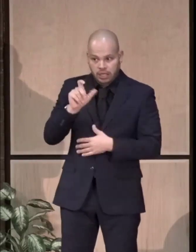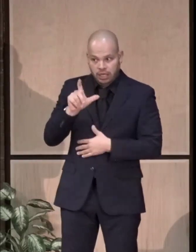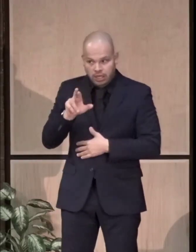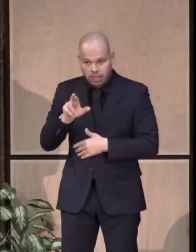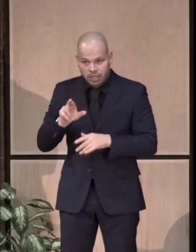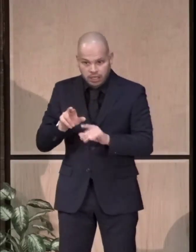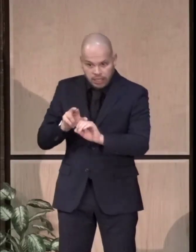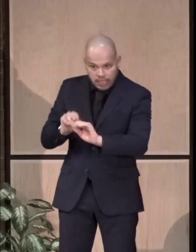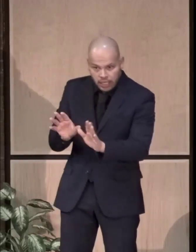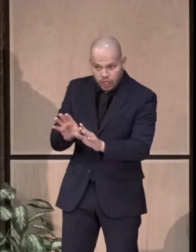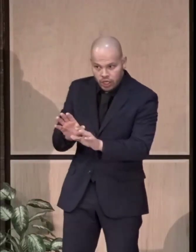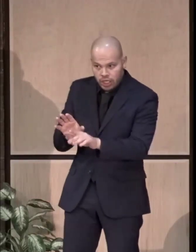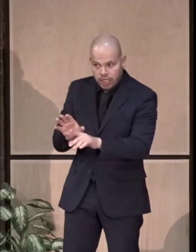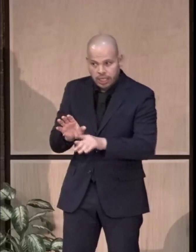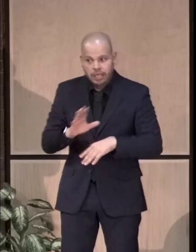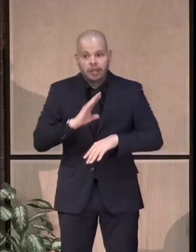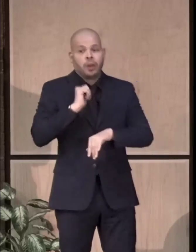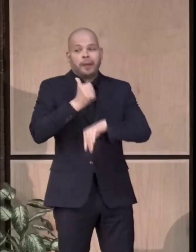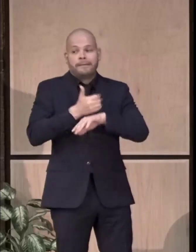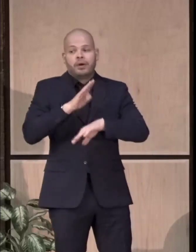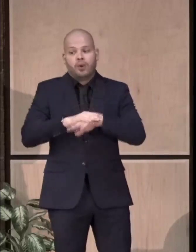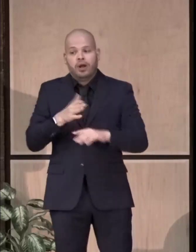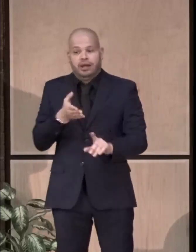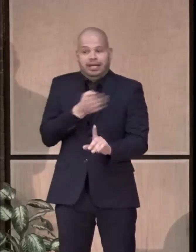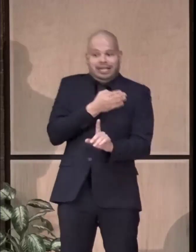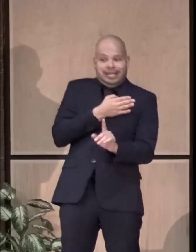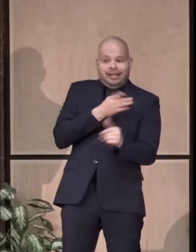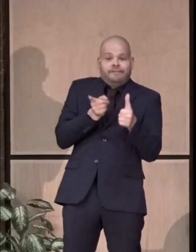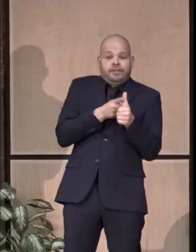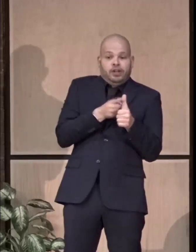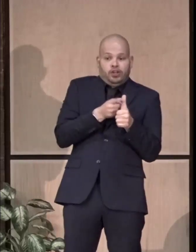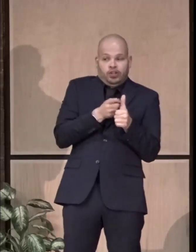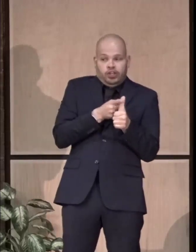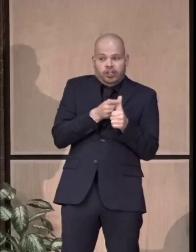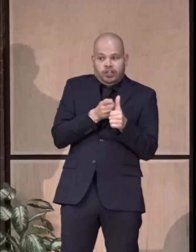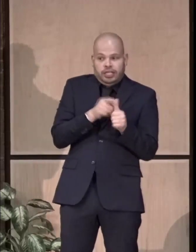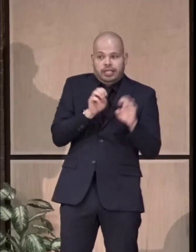This is based off of his initial evaluation at Keller, yes. Okay.